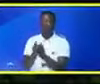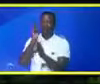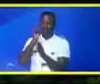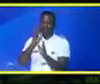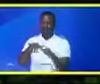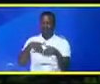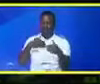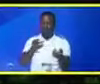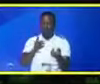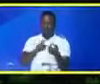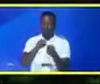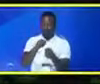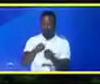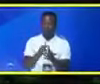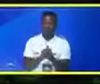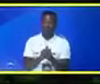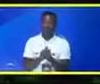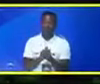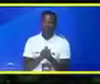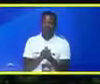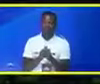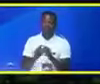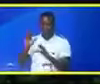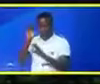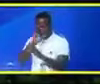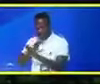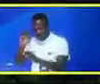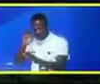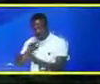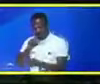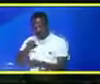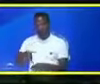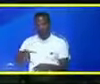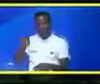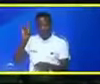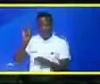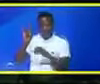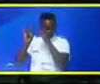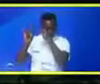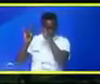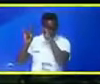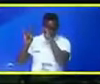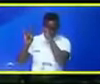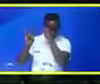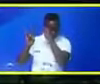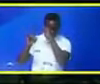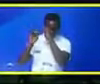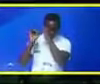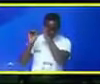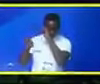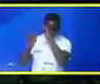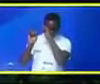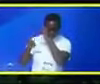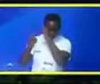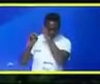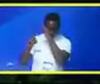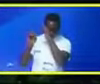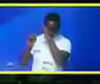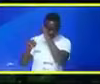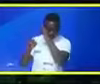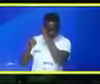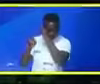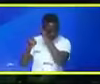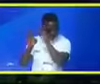given unto you. He says, seek and you shall find. Then he says, knock and